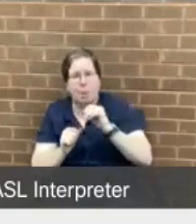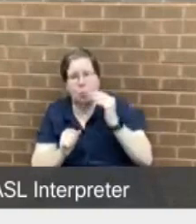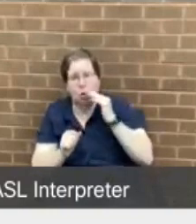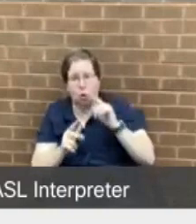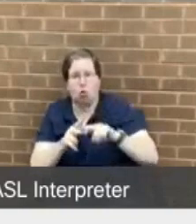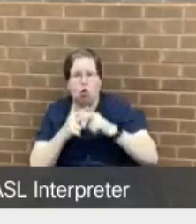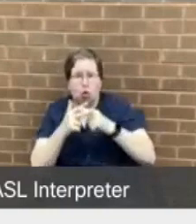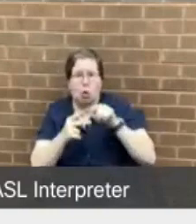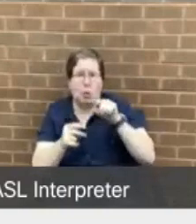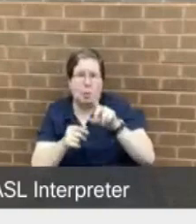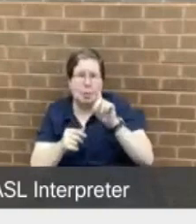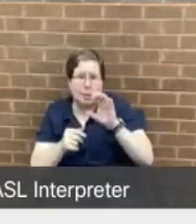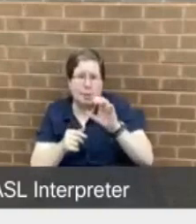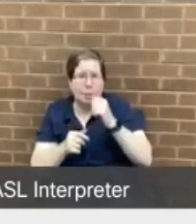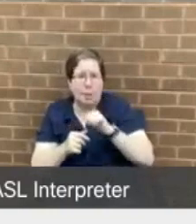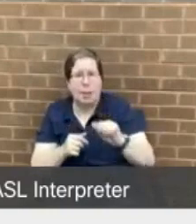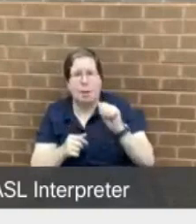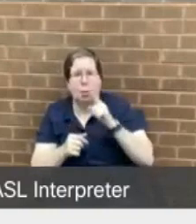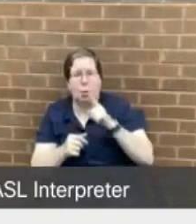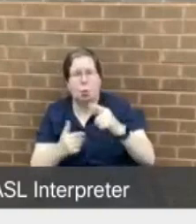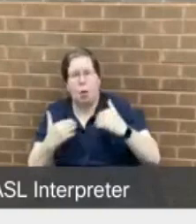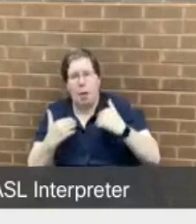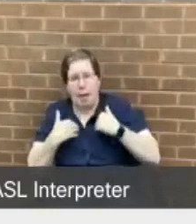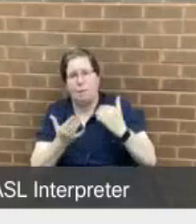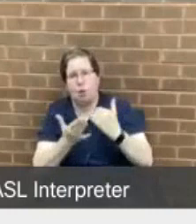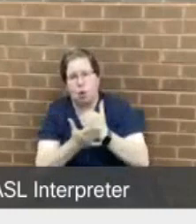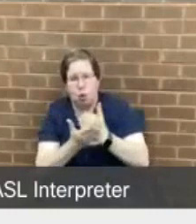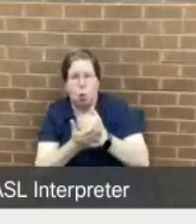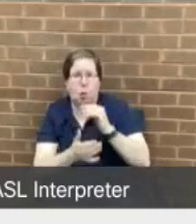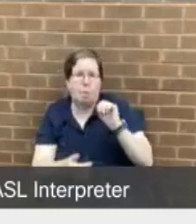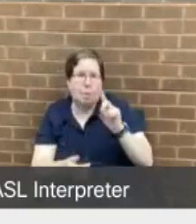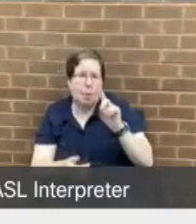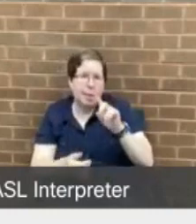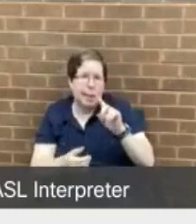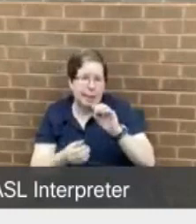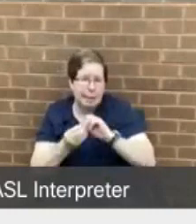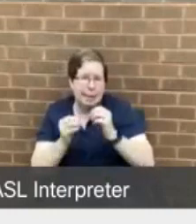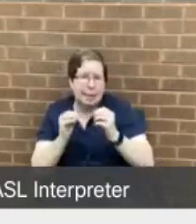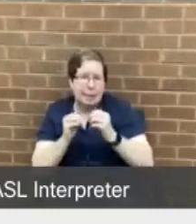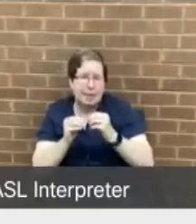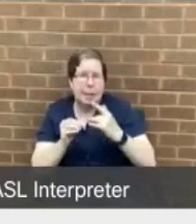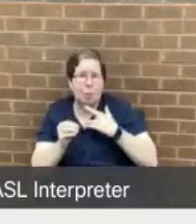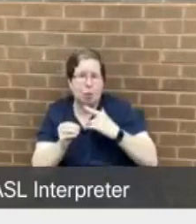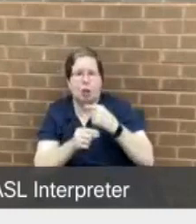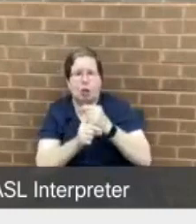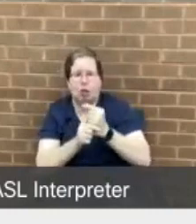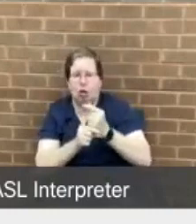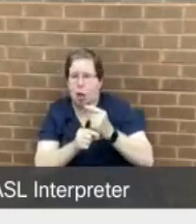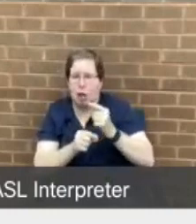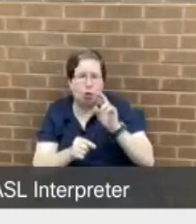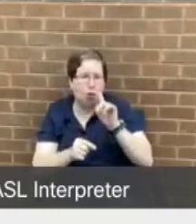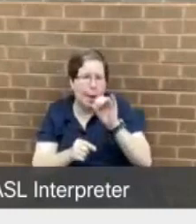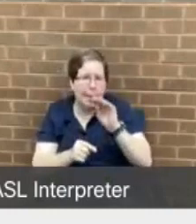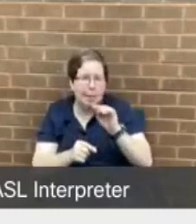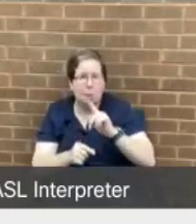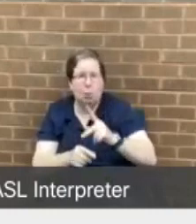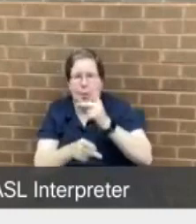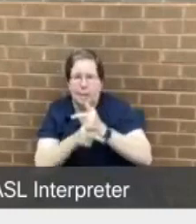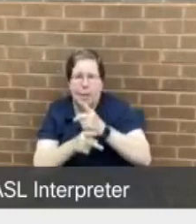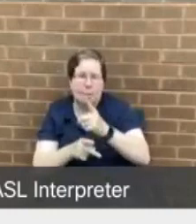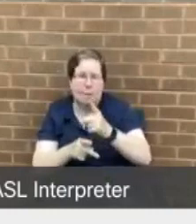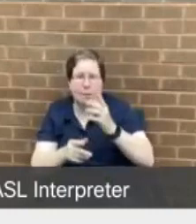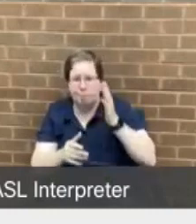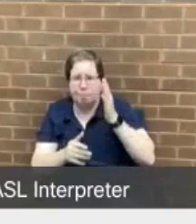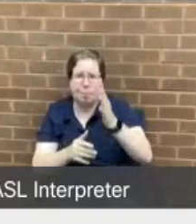everybody who's issued a product will get that new Maryland ID number, which is generated randomly and will stay with you during your life as a